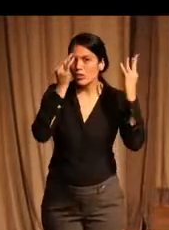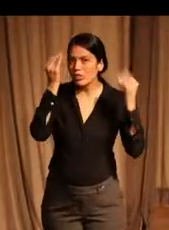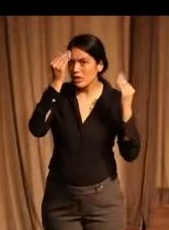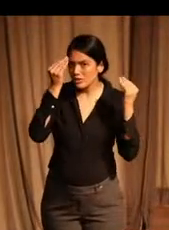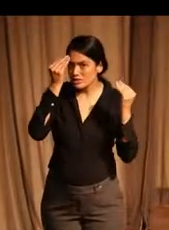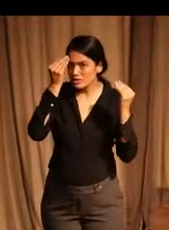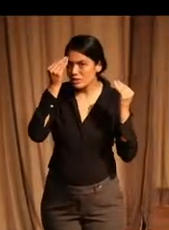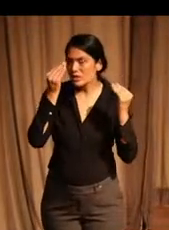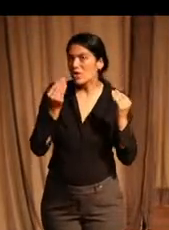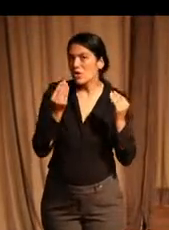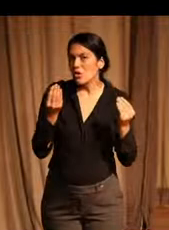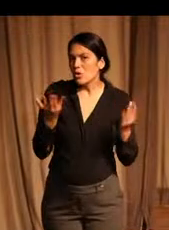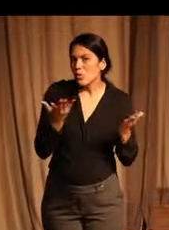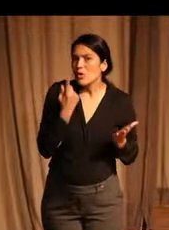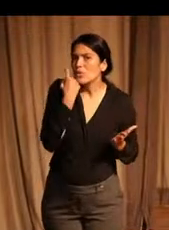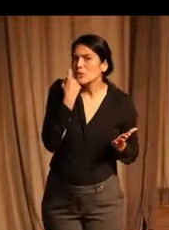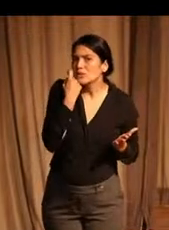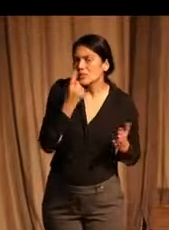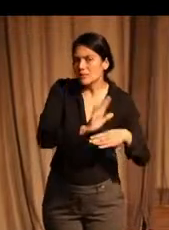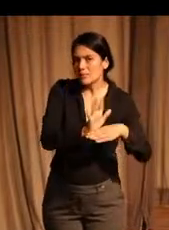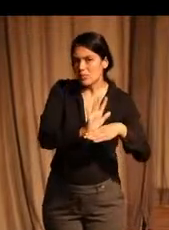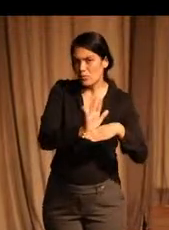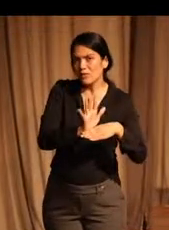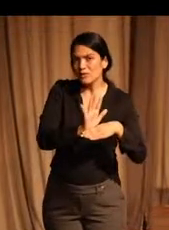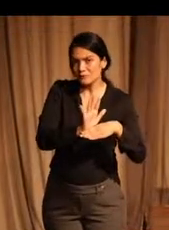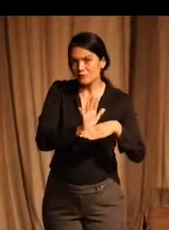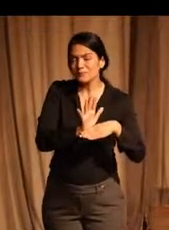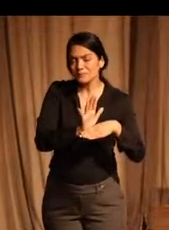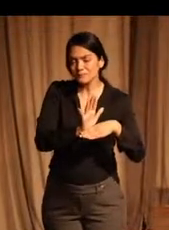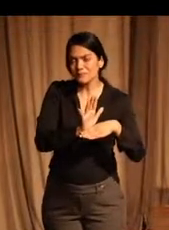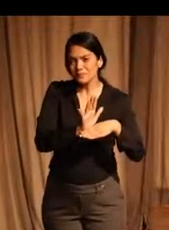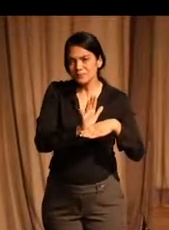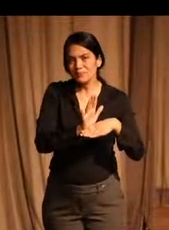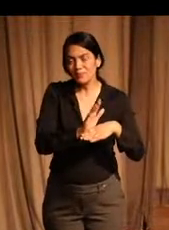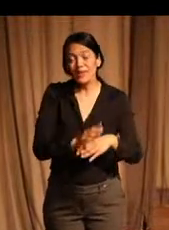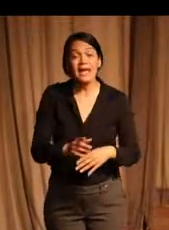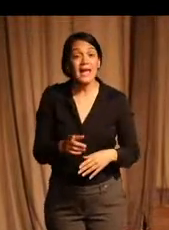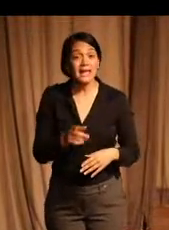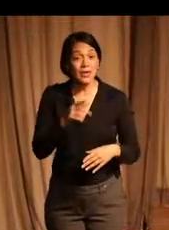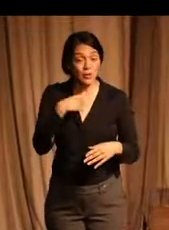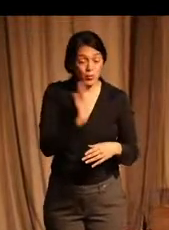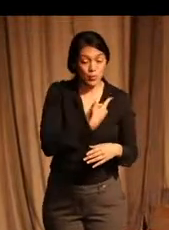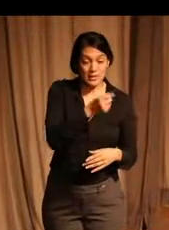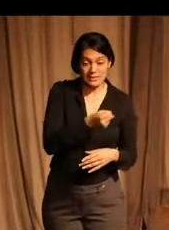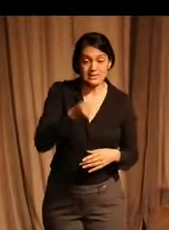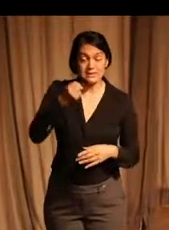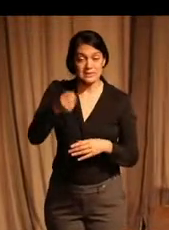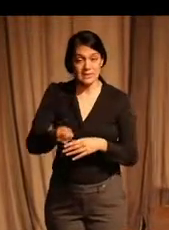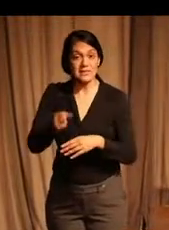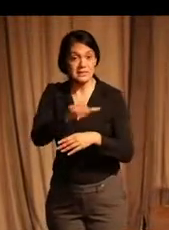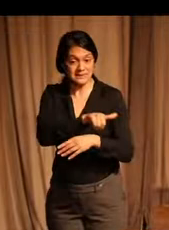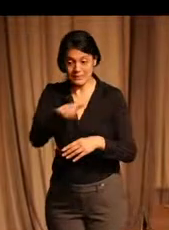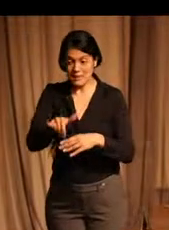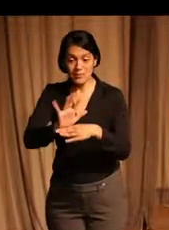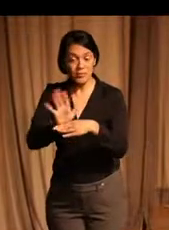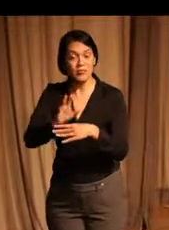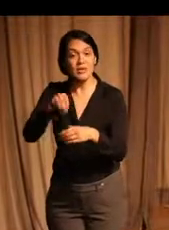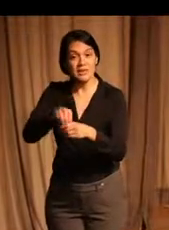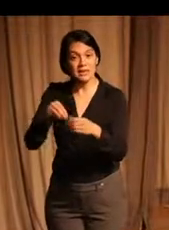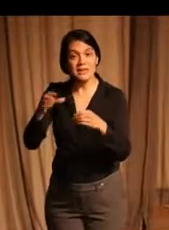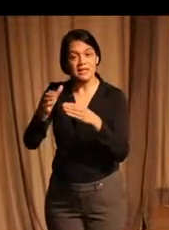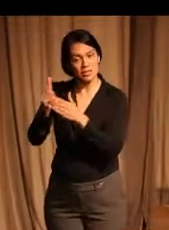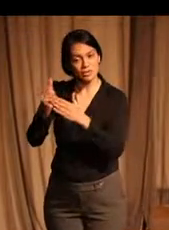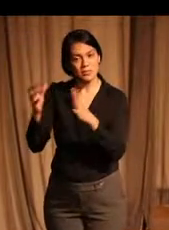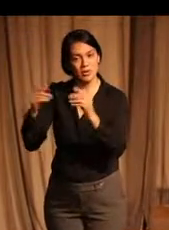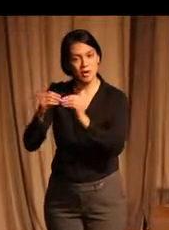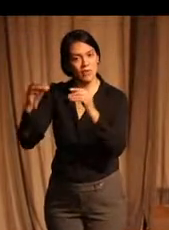film that we all watched that replays what happened at the Negritude Conference at FIU and goes deeper still with